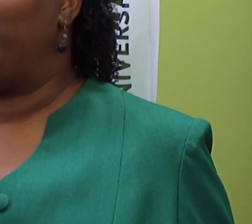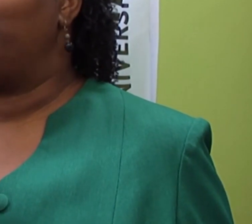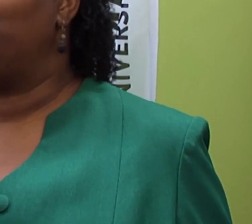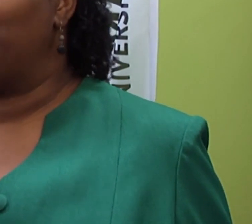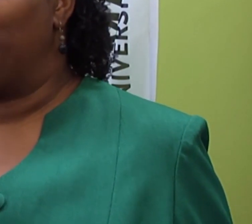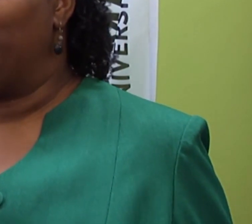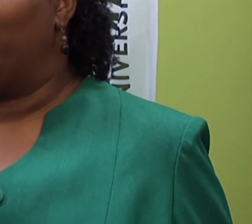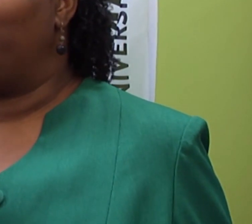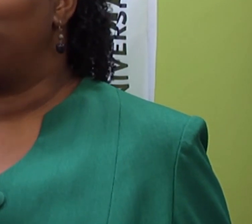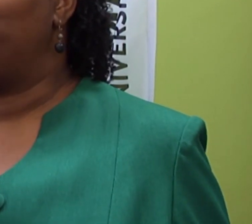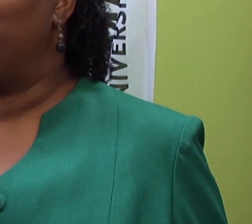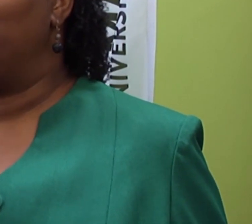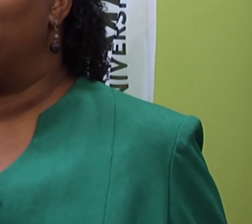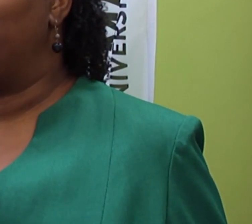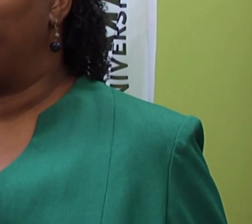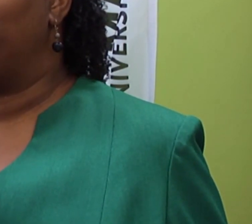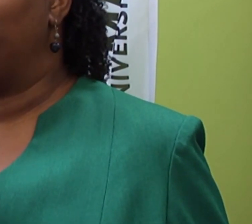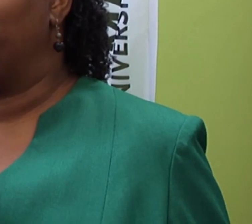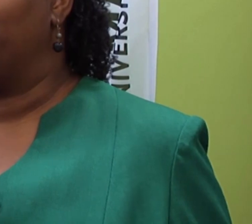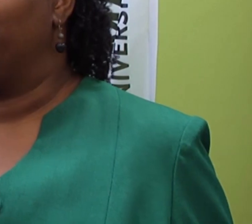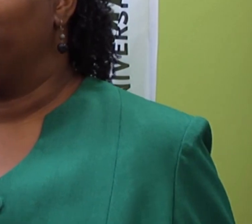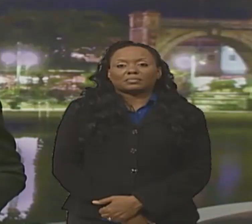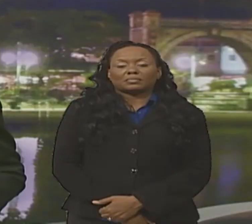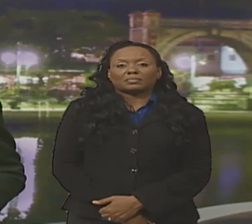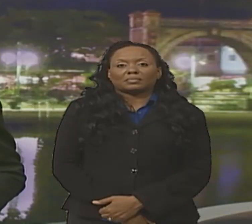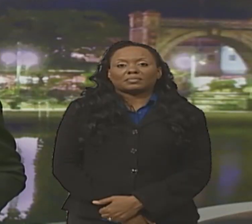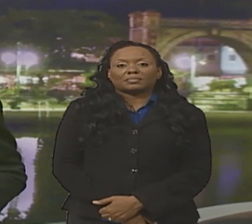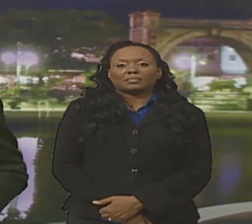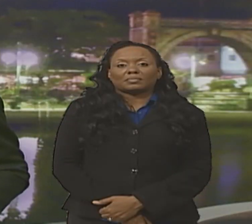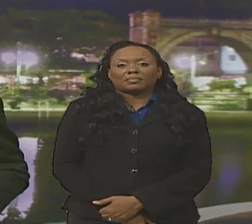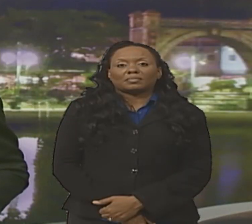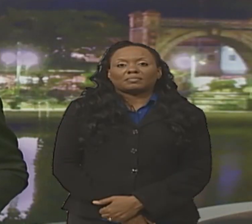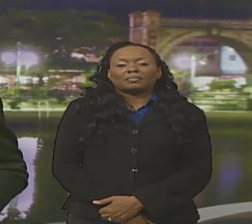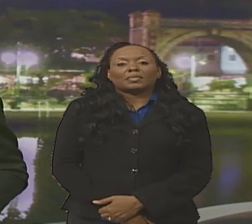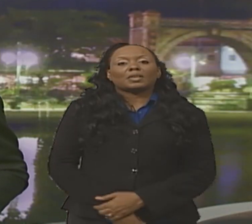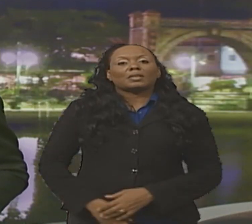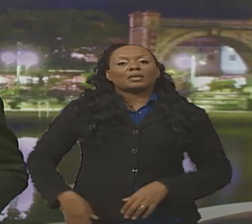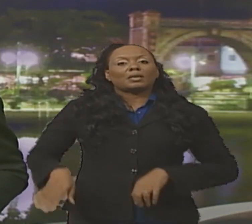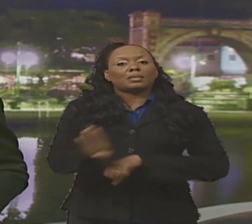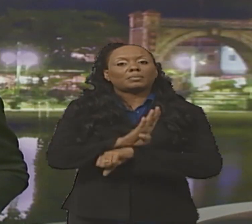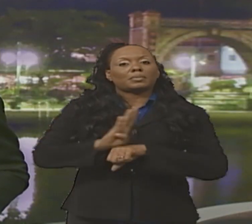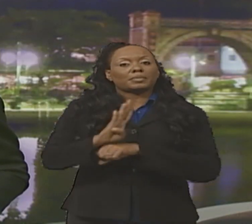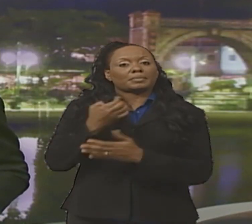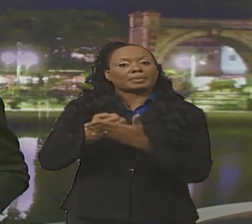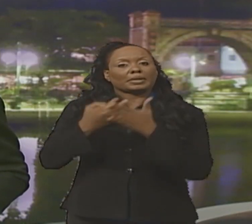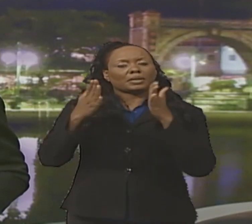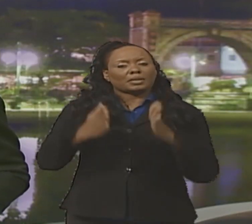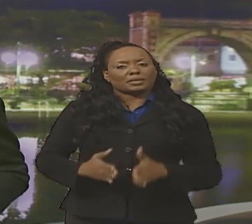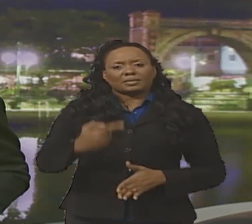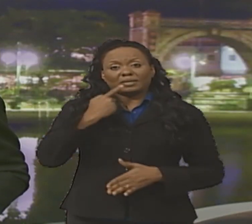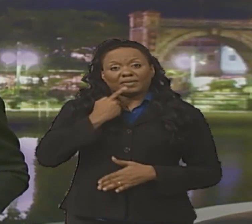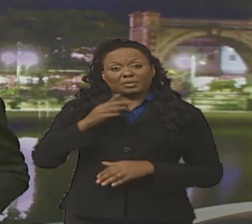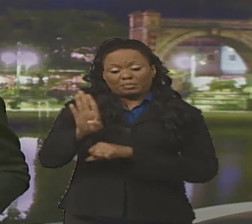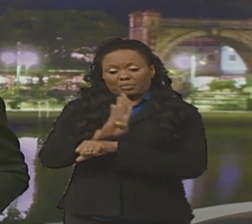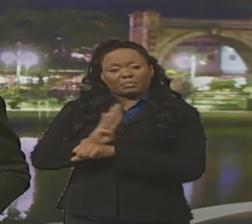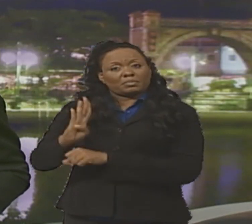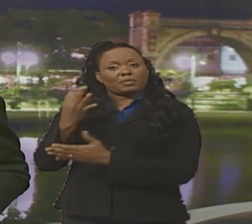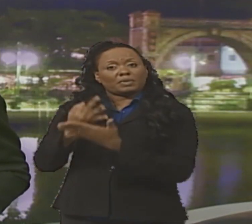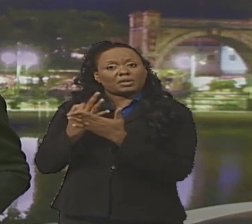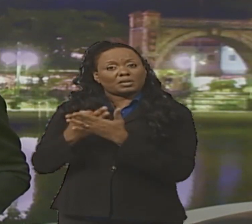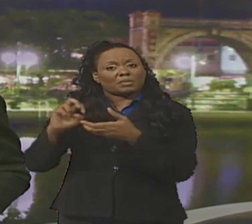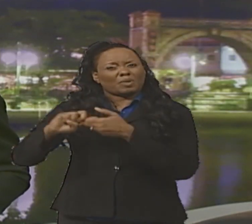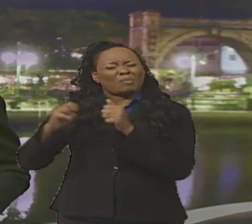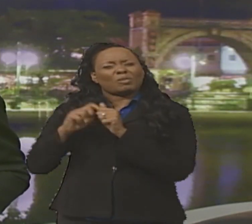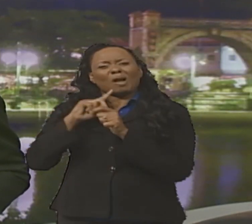the mentorship, and the training to keep it going. A local economist says the financial problems facing Barbados are